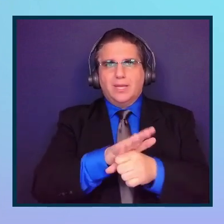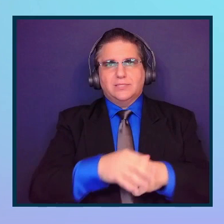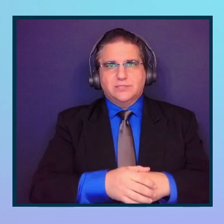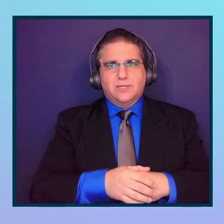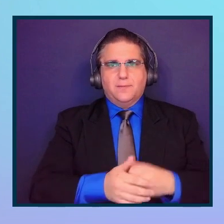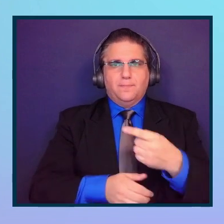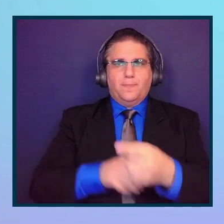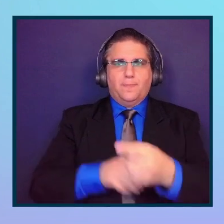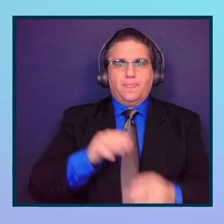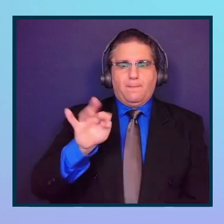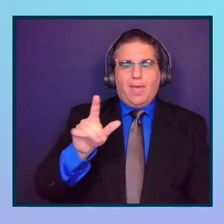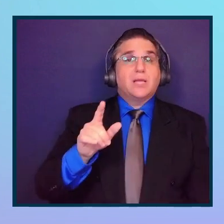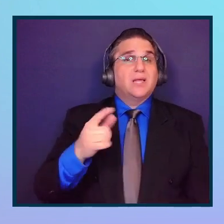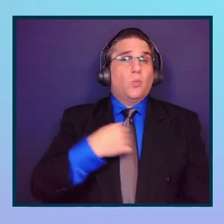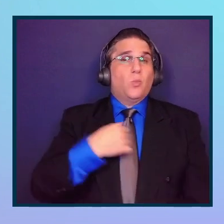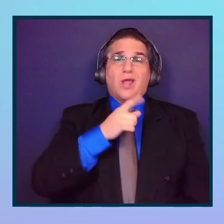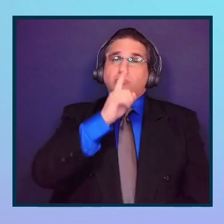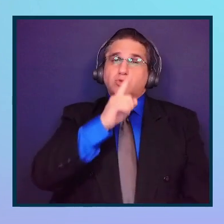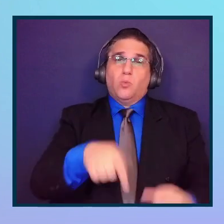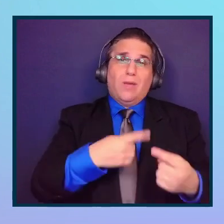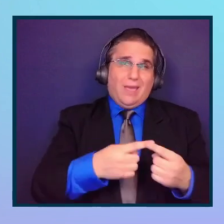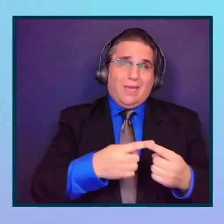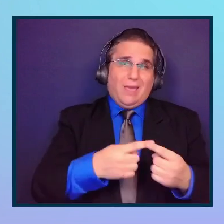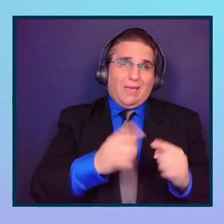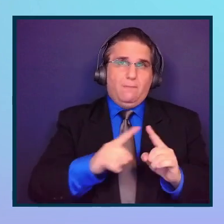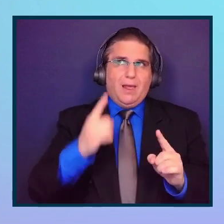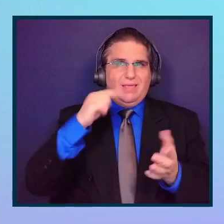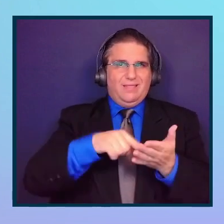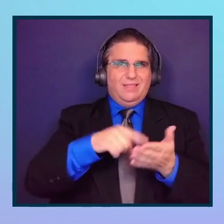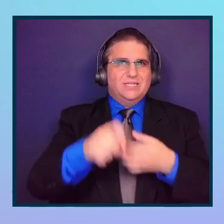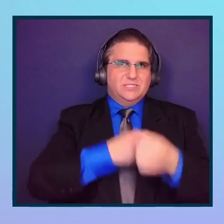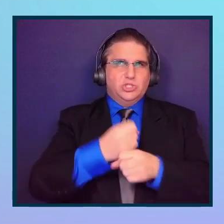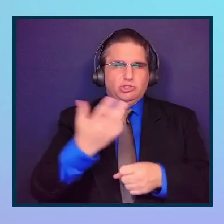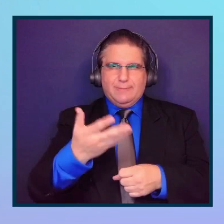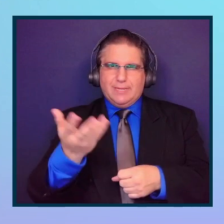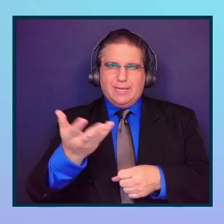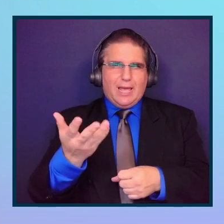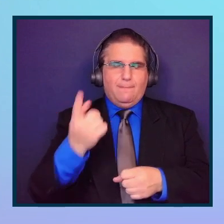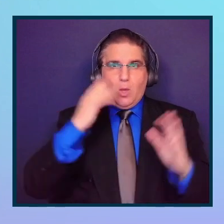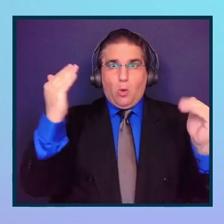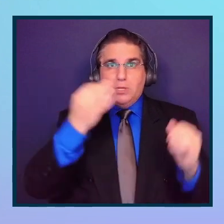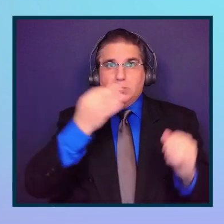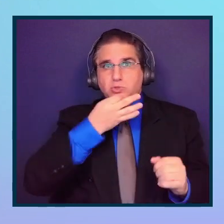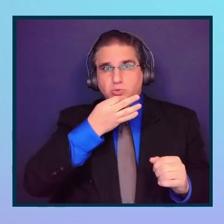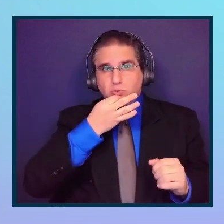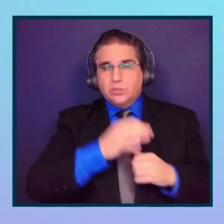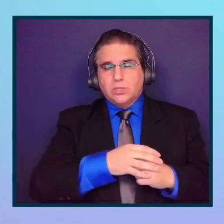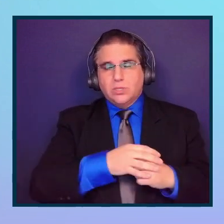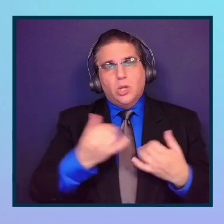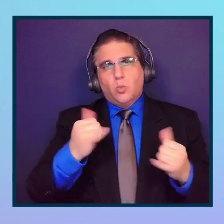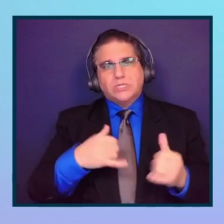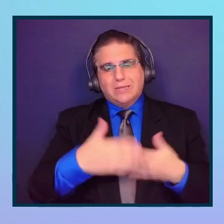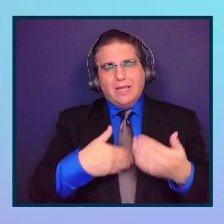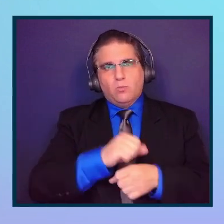We're unsure of when we're going to have it, but sometime this year, hoping soon. We're still currently in the process